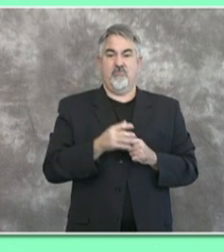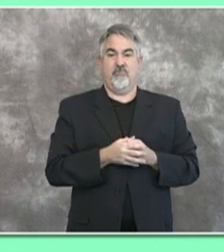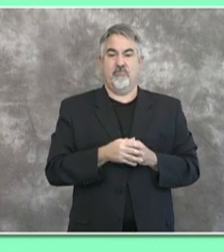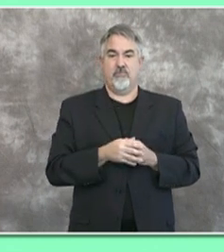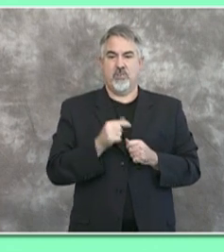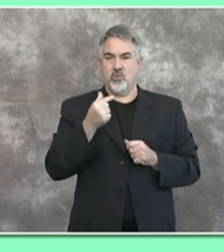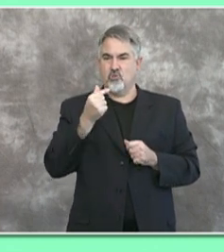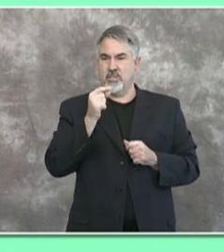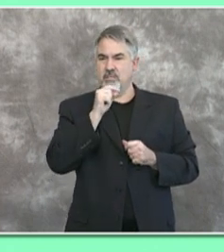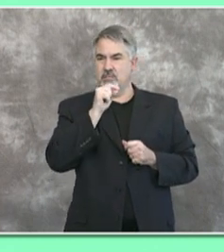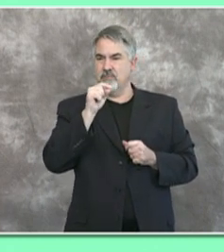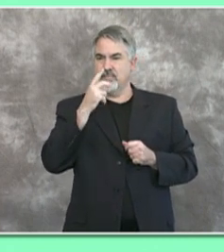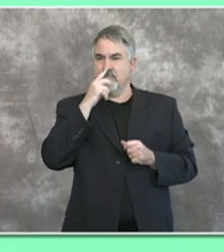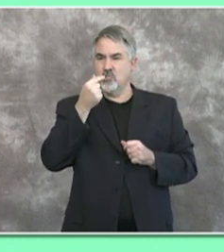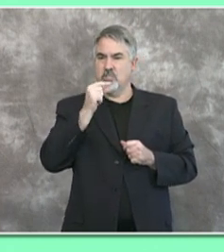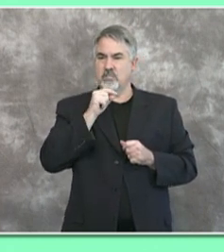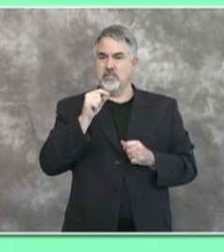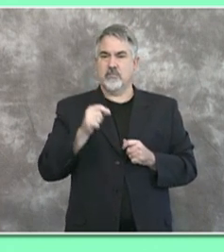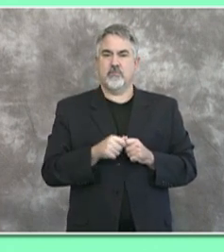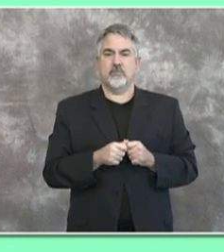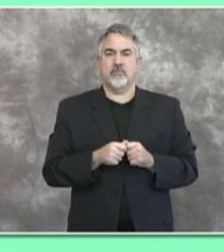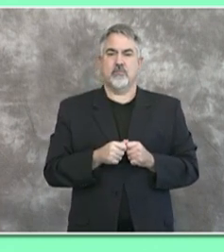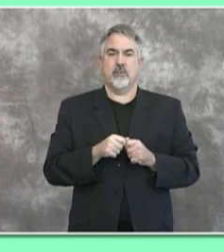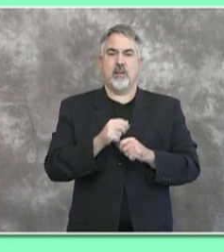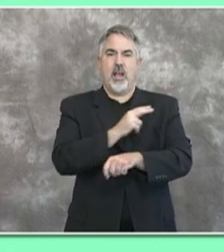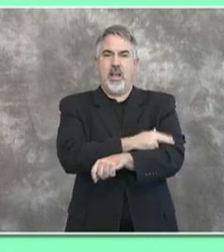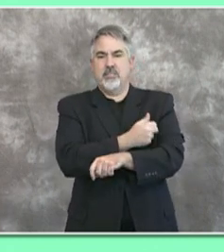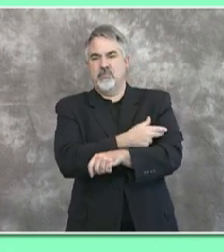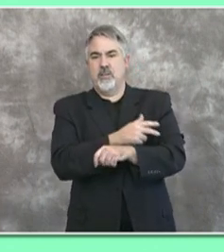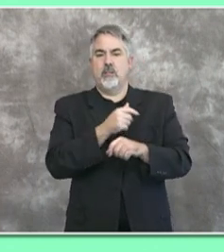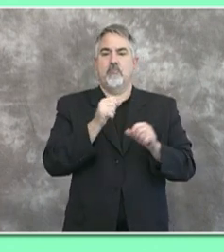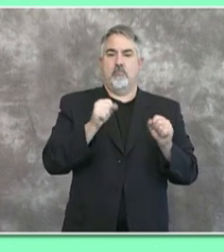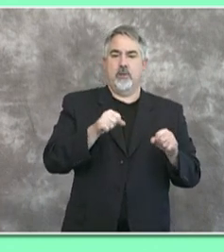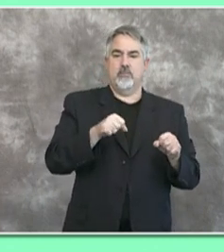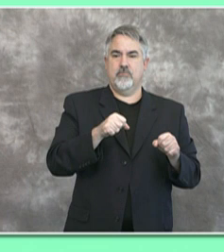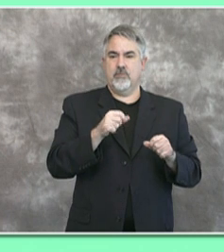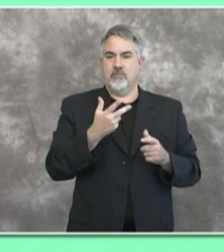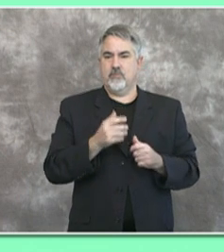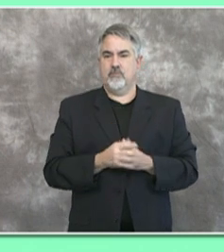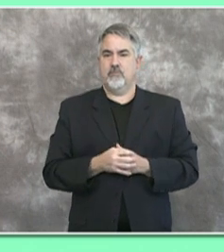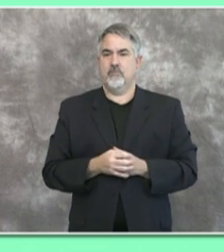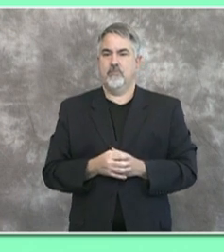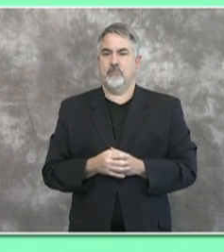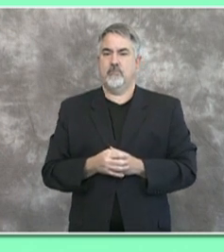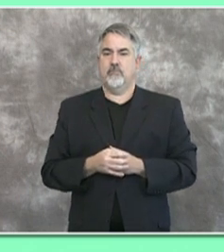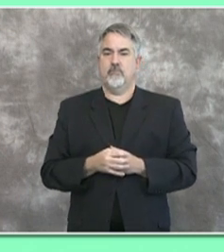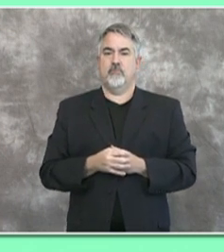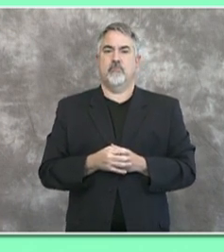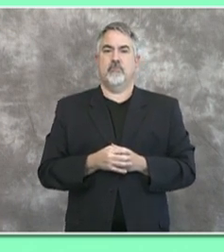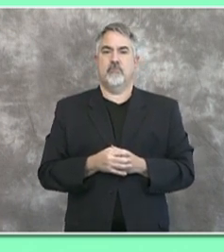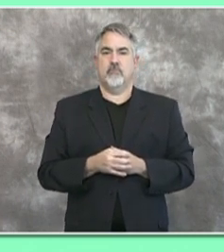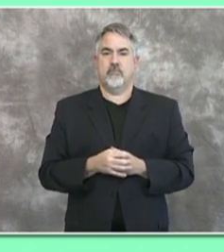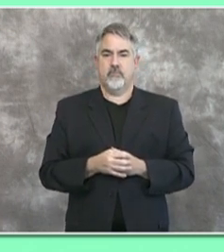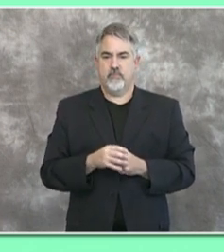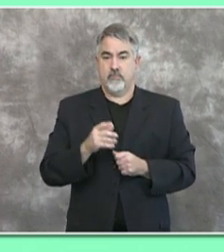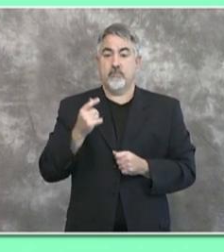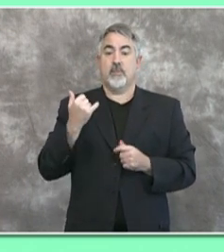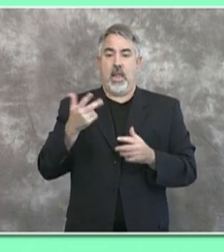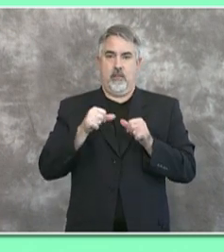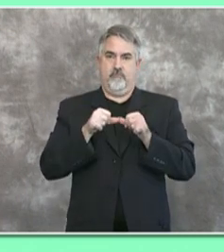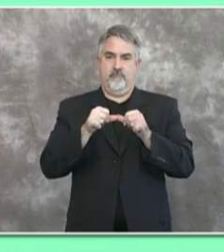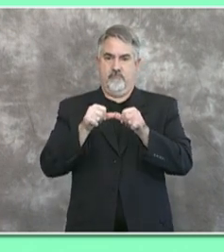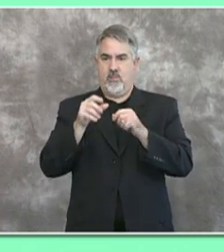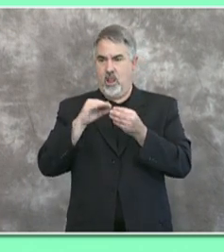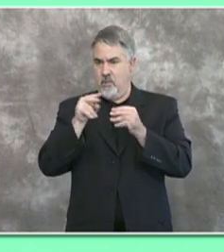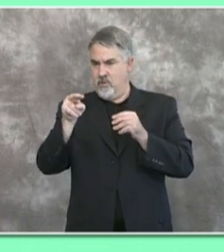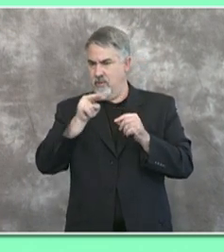of hospital capacity that we have referenced and utilized previously. And so this will give us an ongoing sense of the impact of